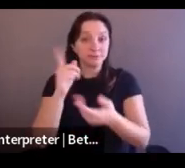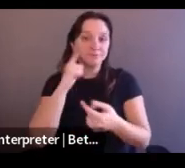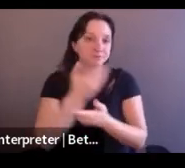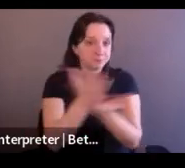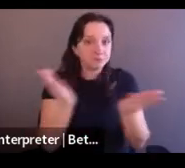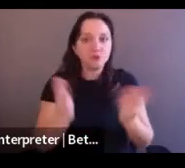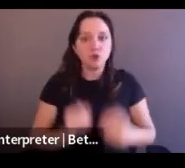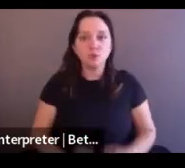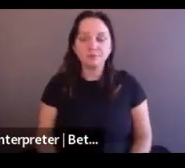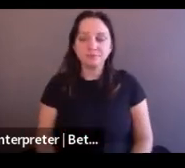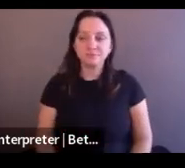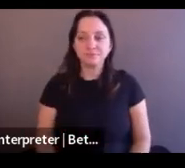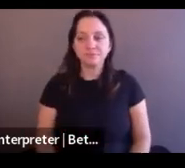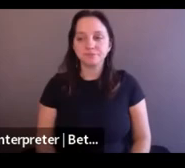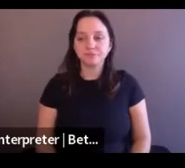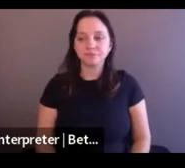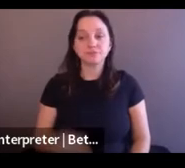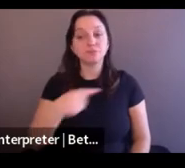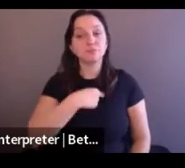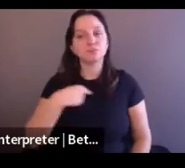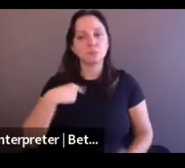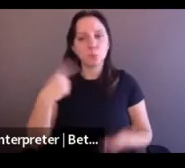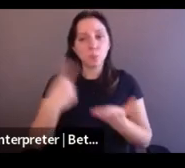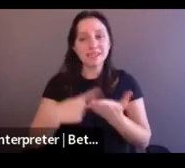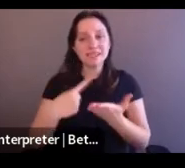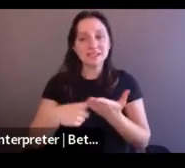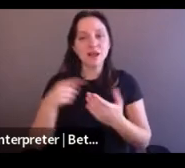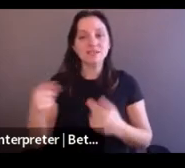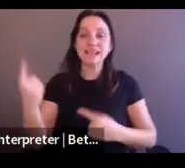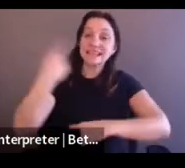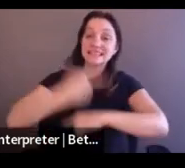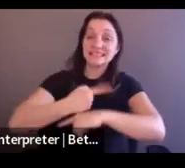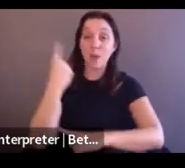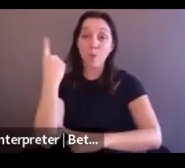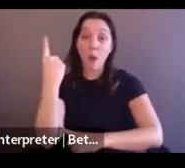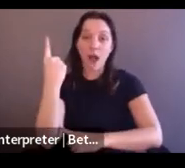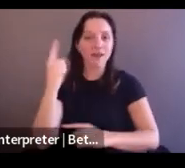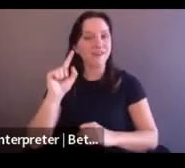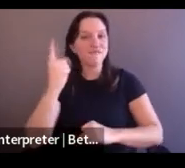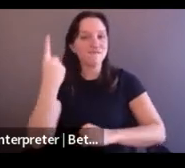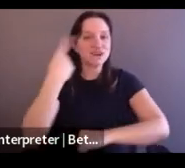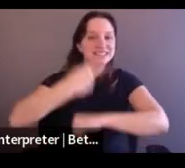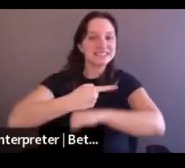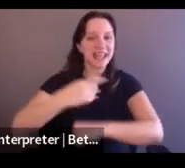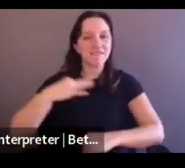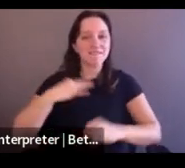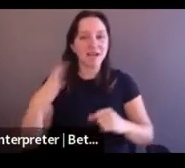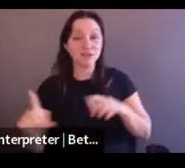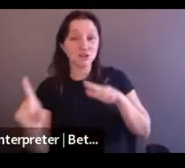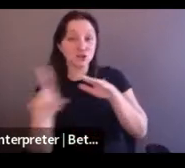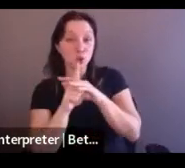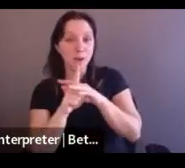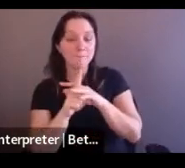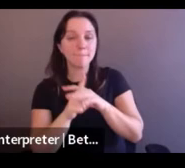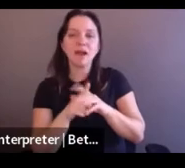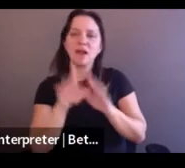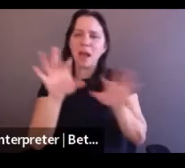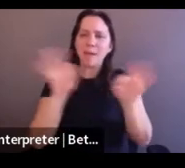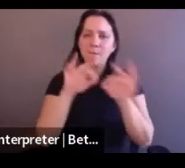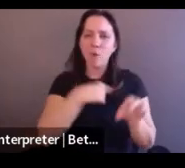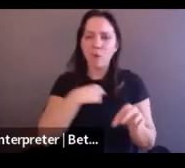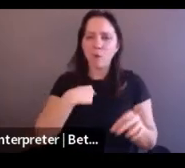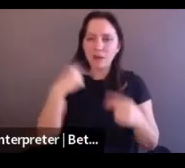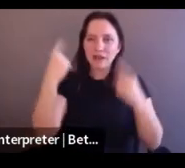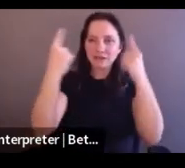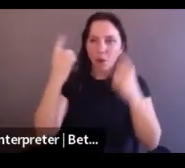know, we talked about how, especially on day one, it's important to think about why those volunteers are in the room and